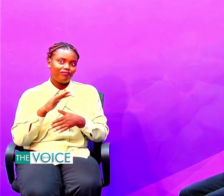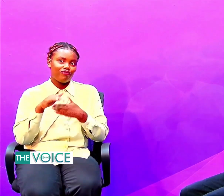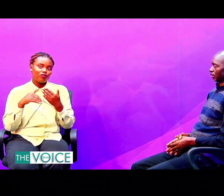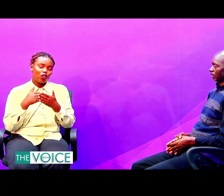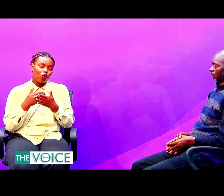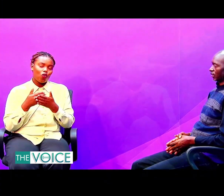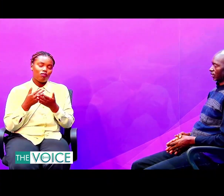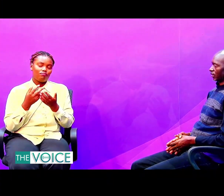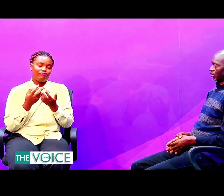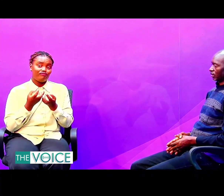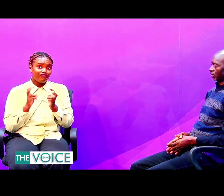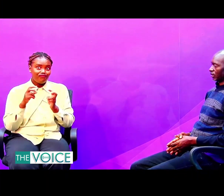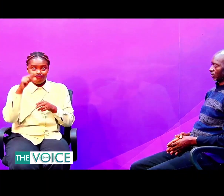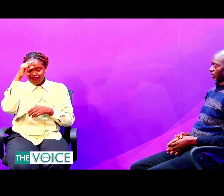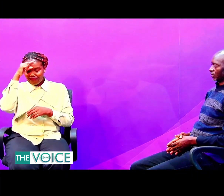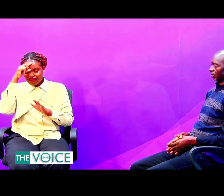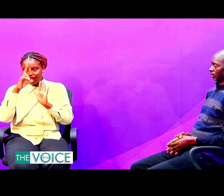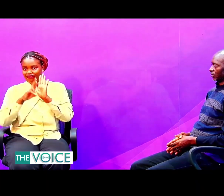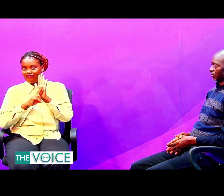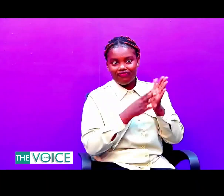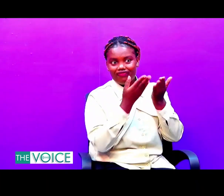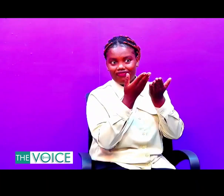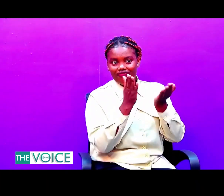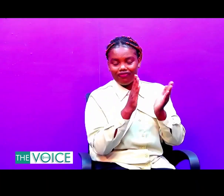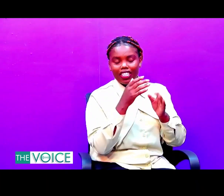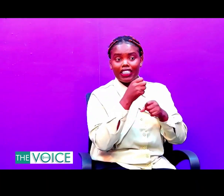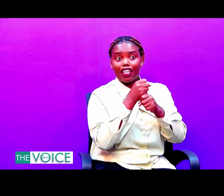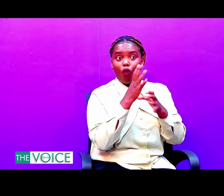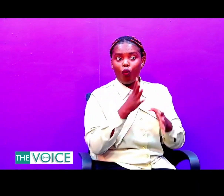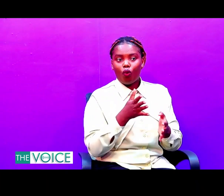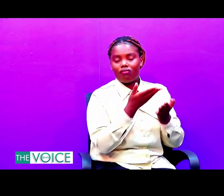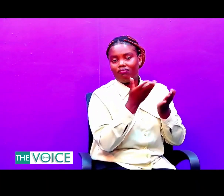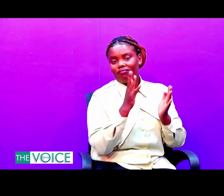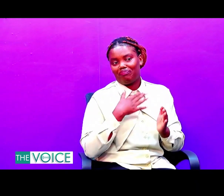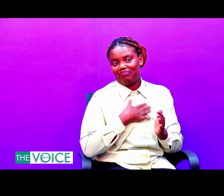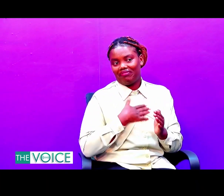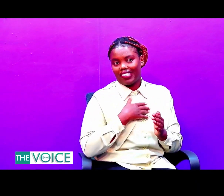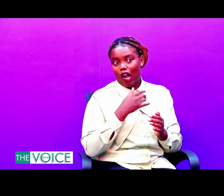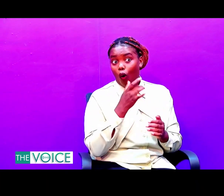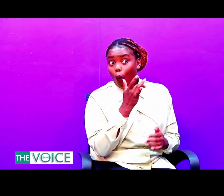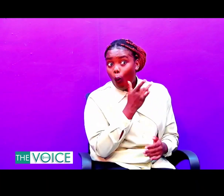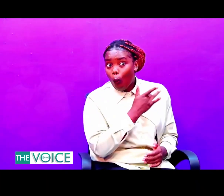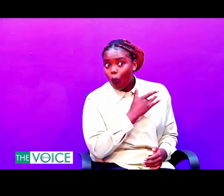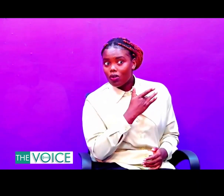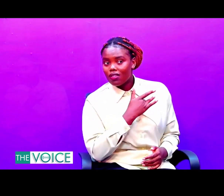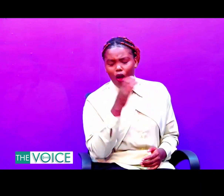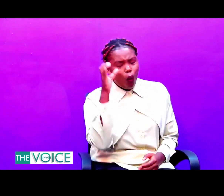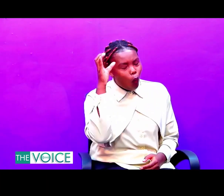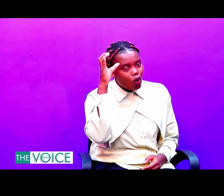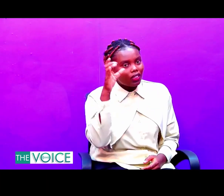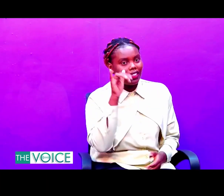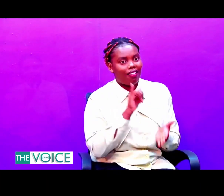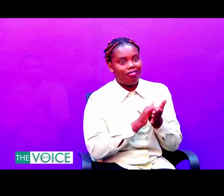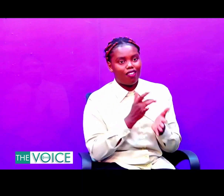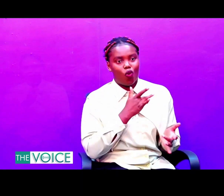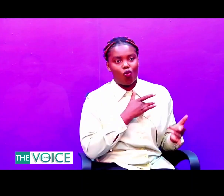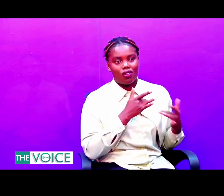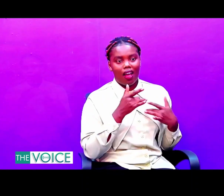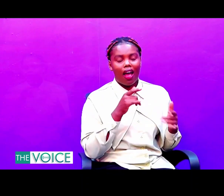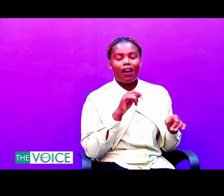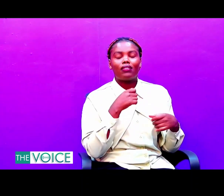Thank you, and I believe that our viewers and government representatives who are watching us have listened to that